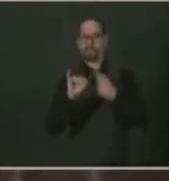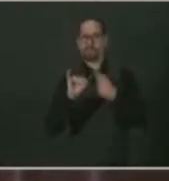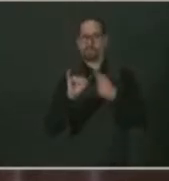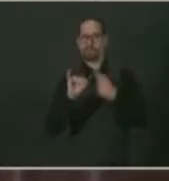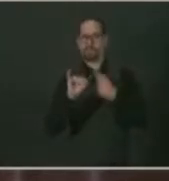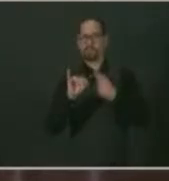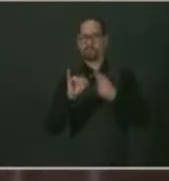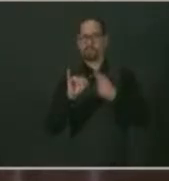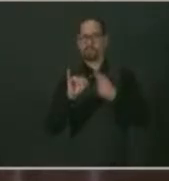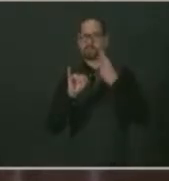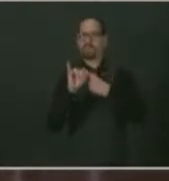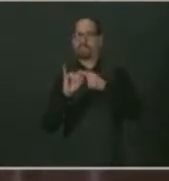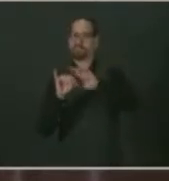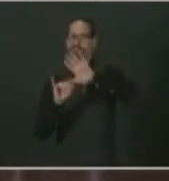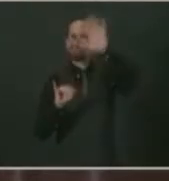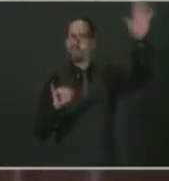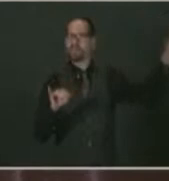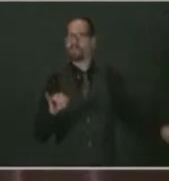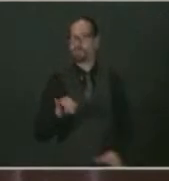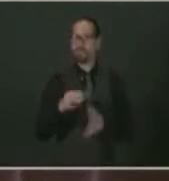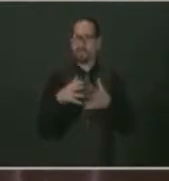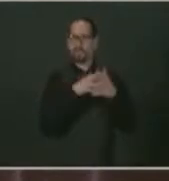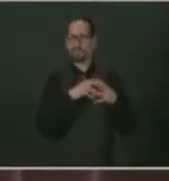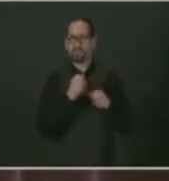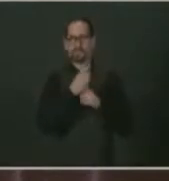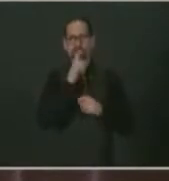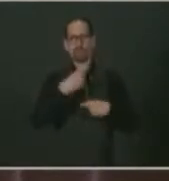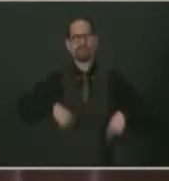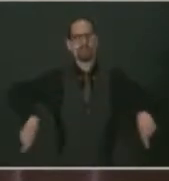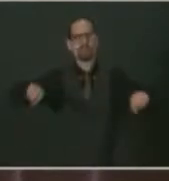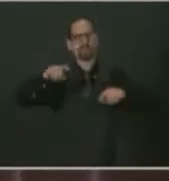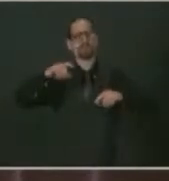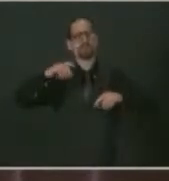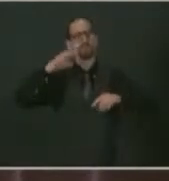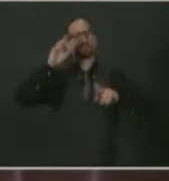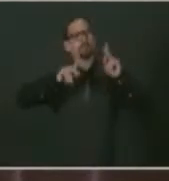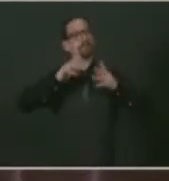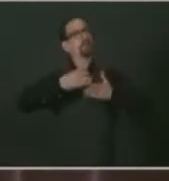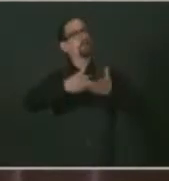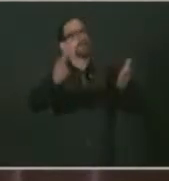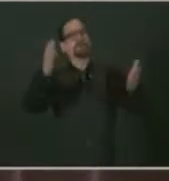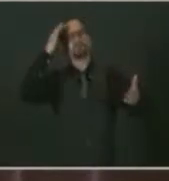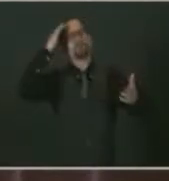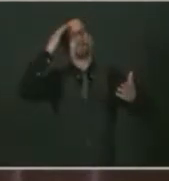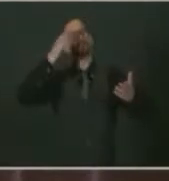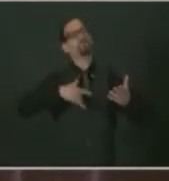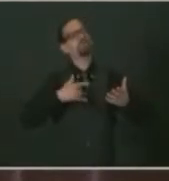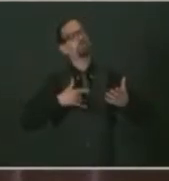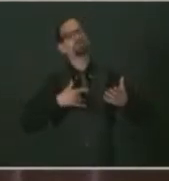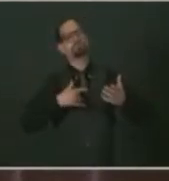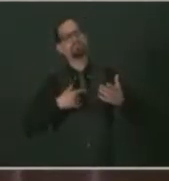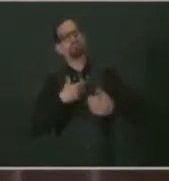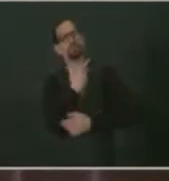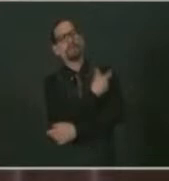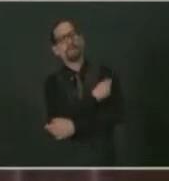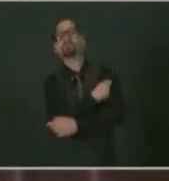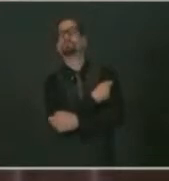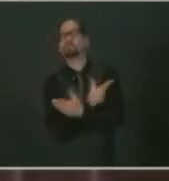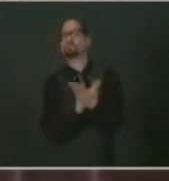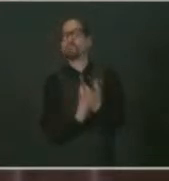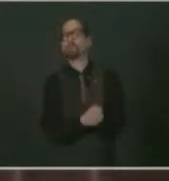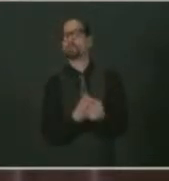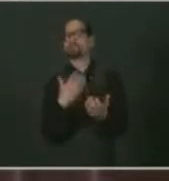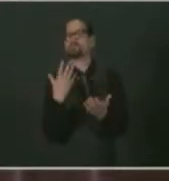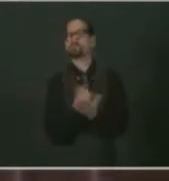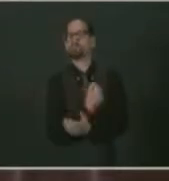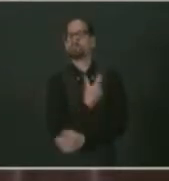type of response. We've had 70% plus response rates in our higher age groups, and we're going to keep doing